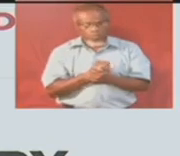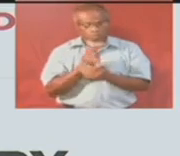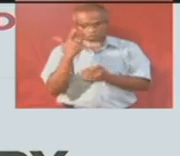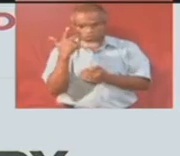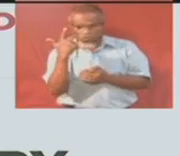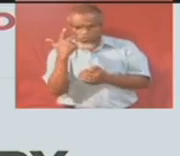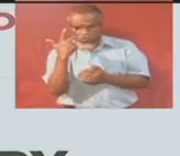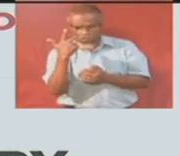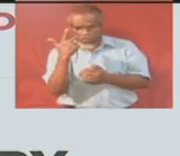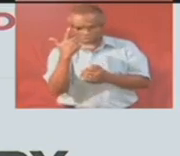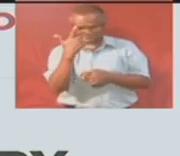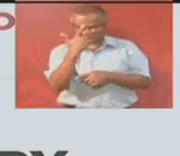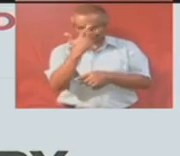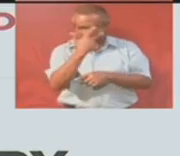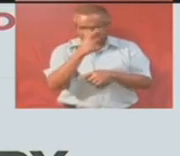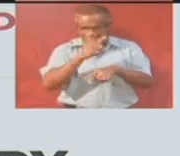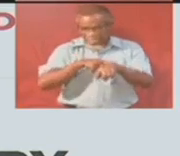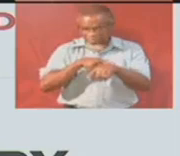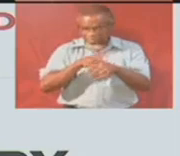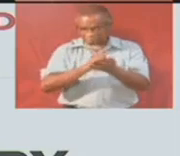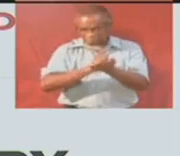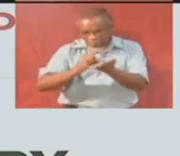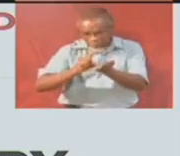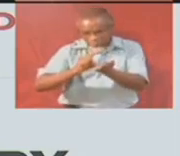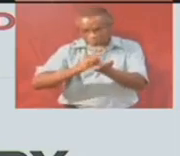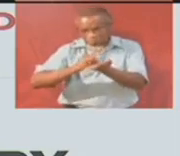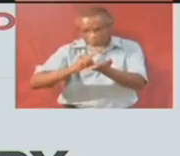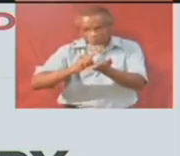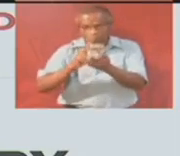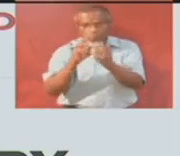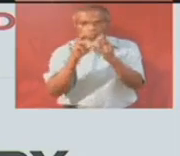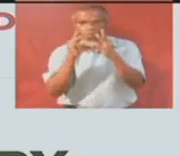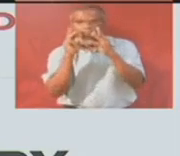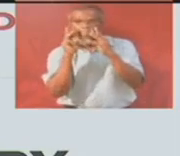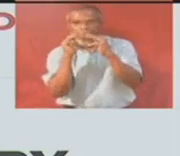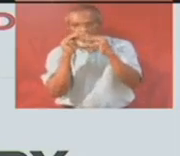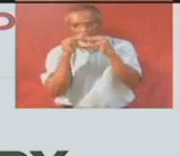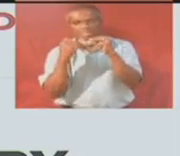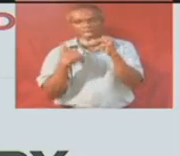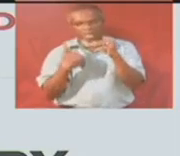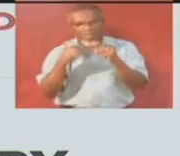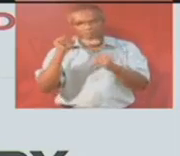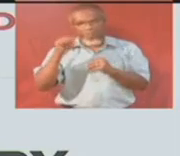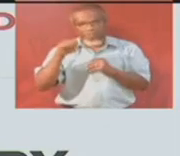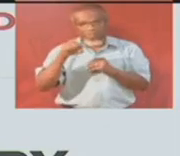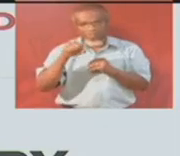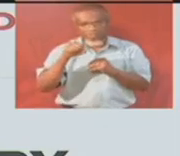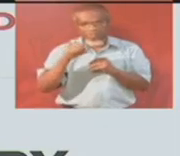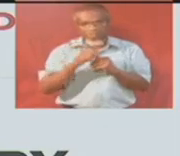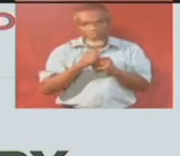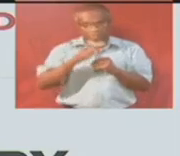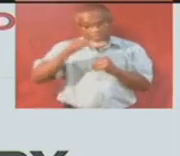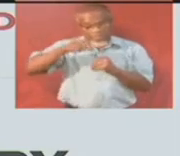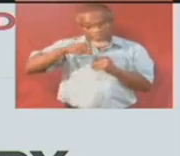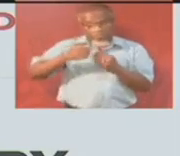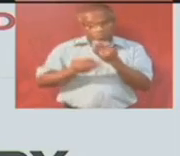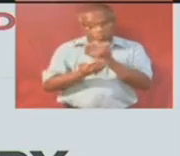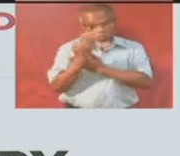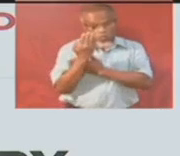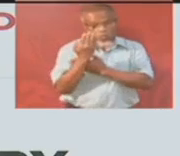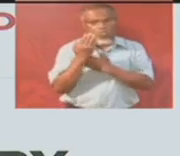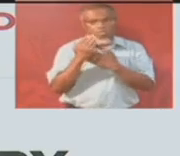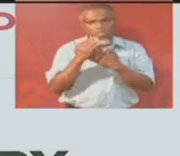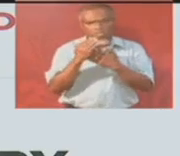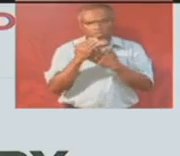3 times a week. Our meeting this morning before coming here dealt squarely with the second question you asked